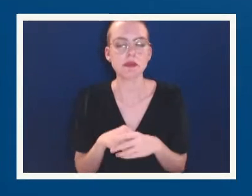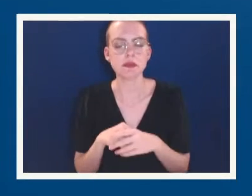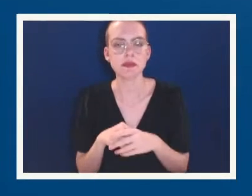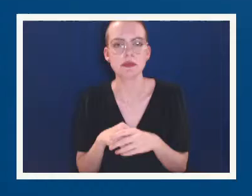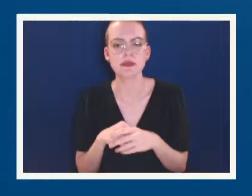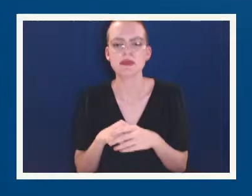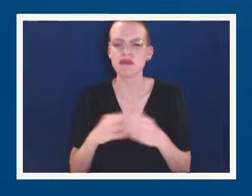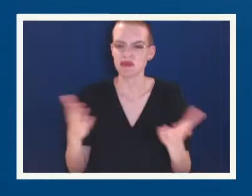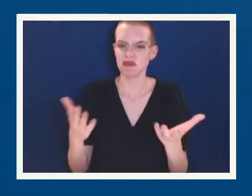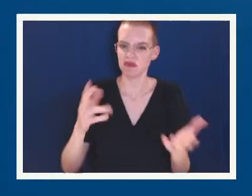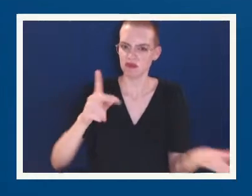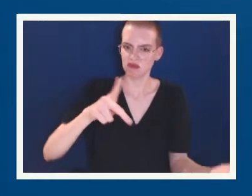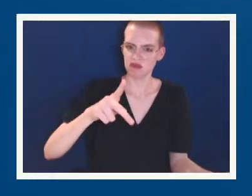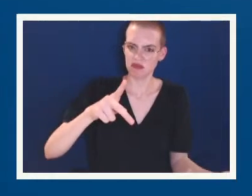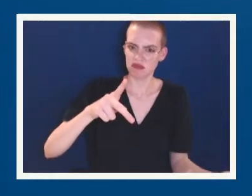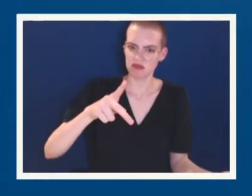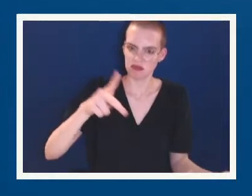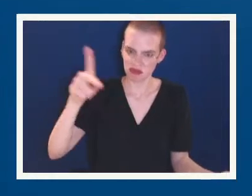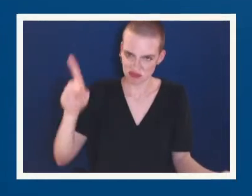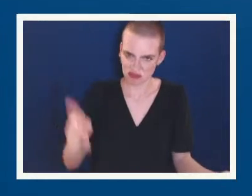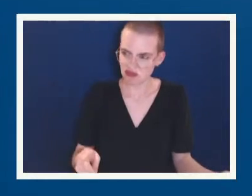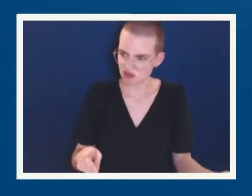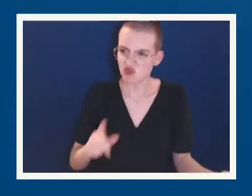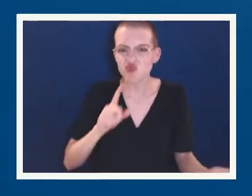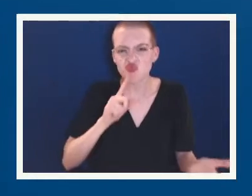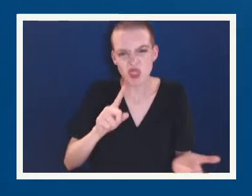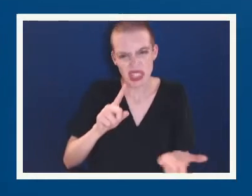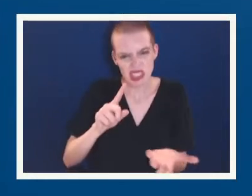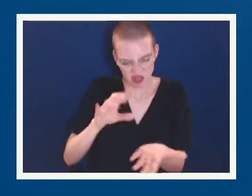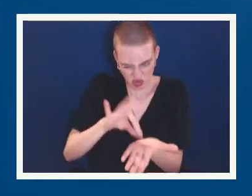that defines the soul of America,